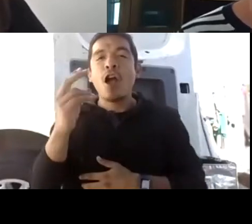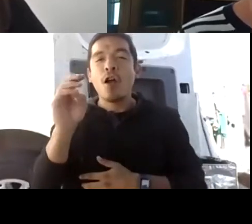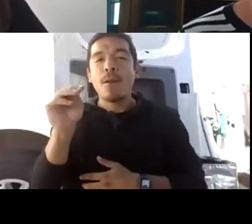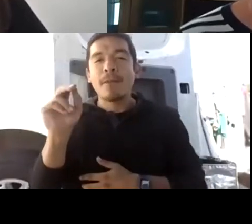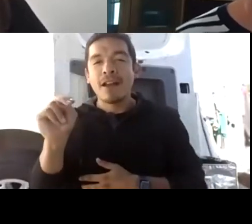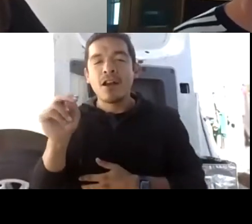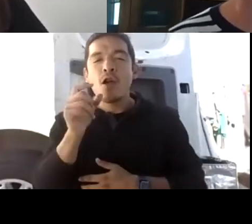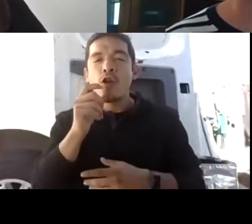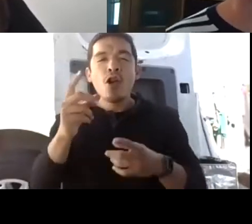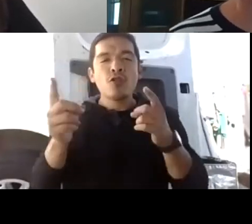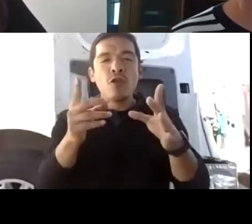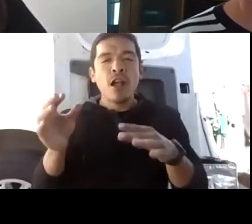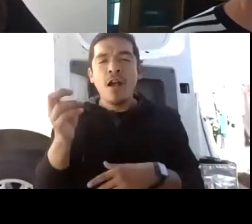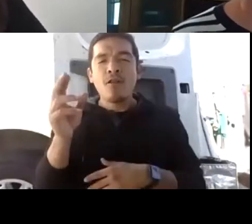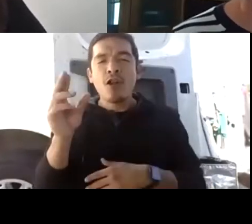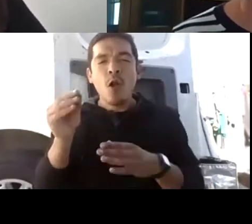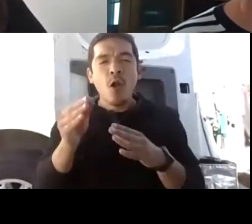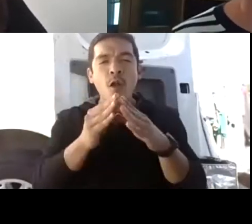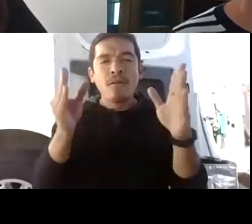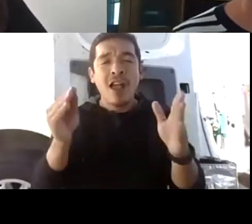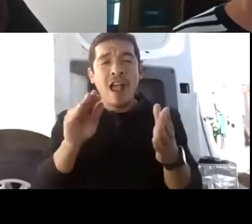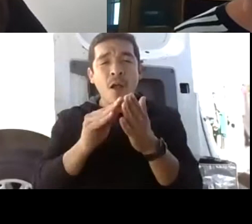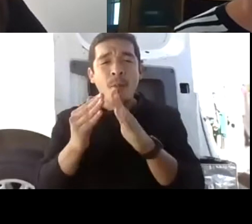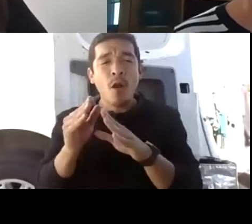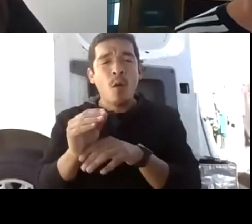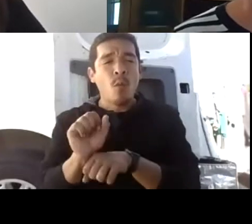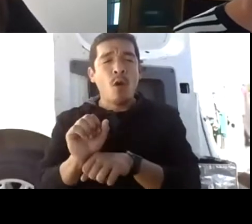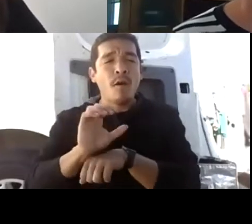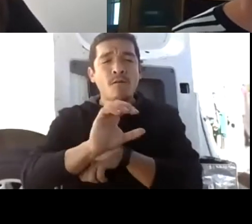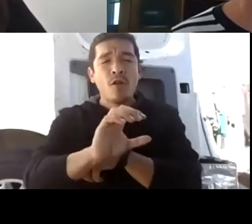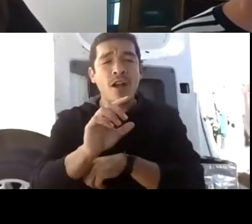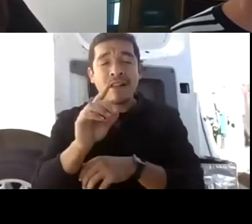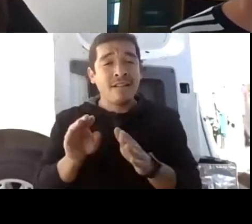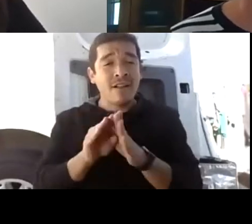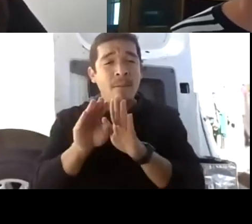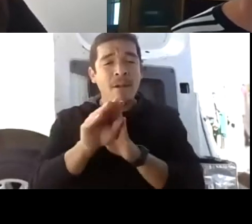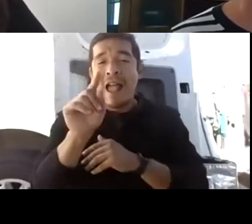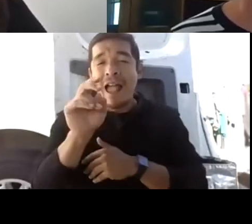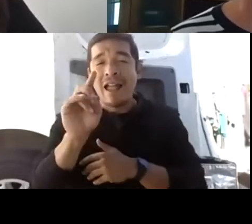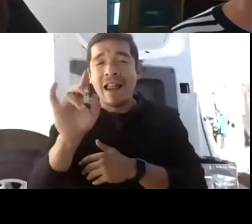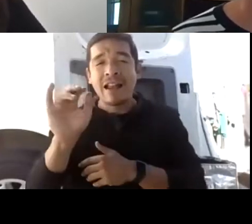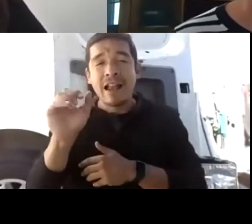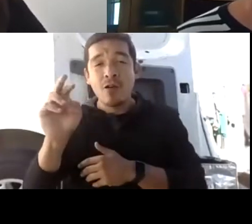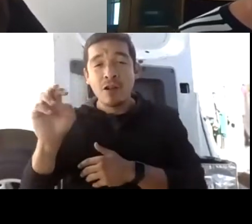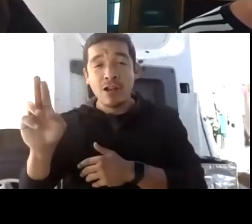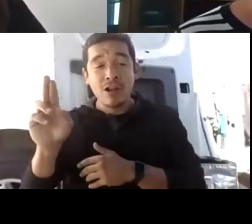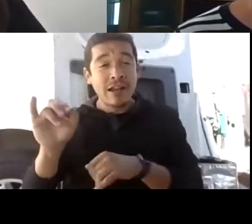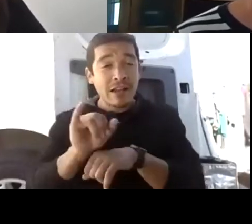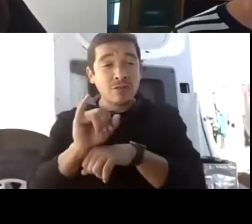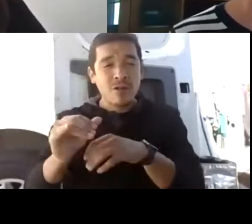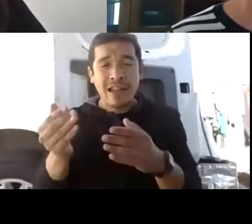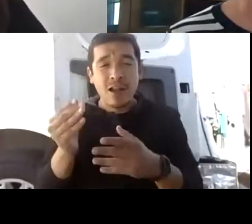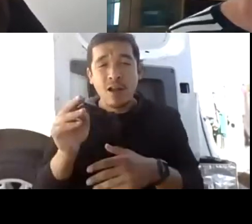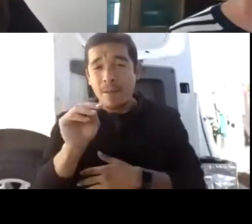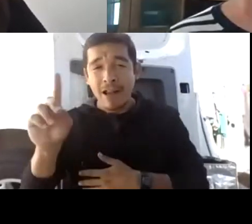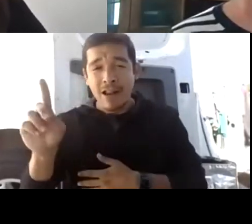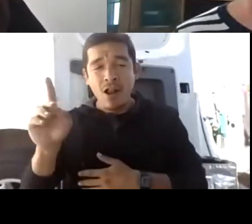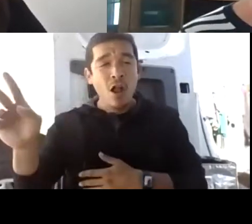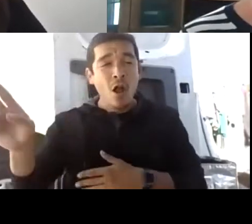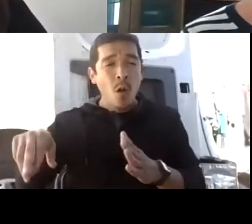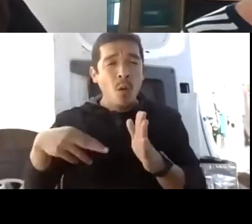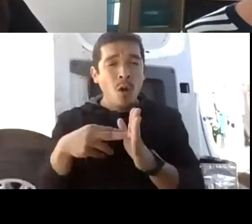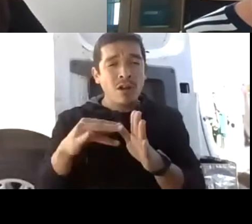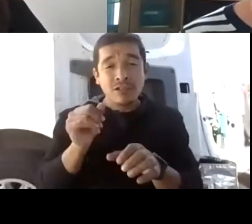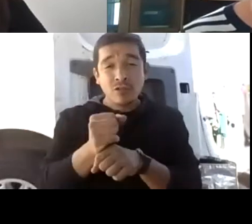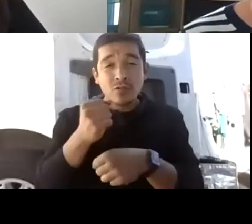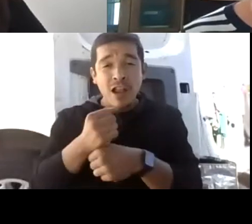Director of Neurodiversity and Community Workforce Development at the Kennedy Krieger Institute here in Maryland. Her role includes the creation and